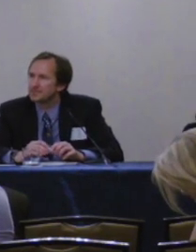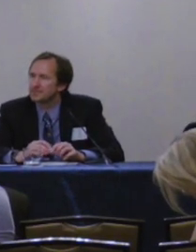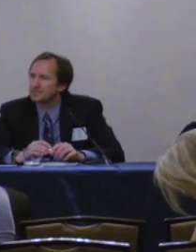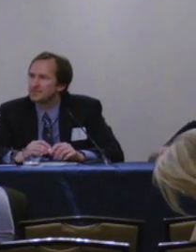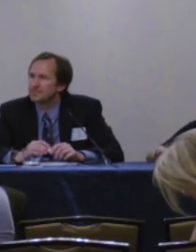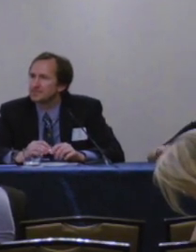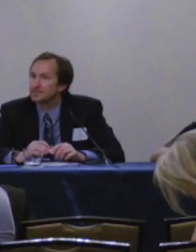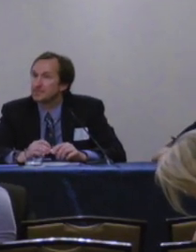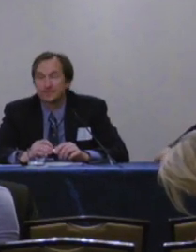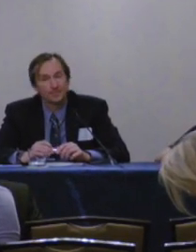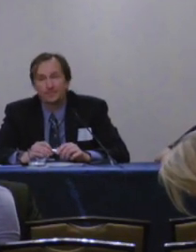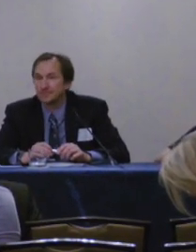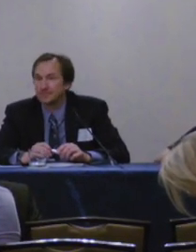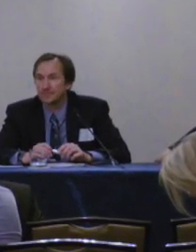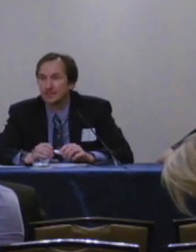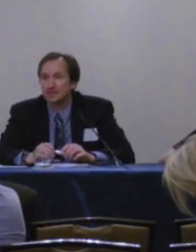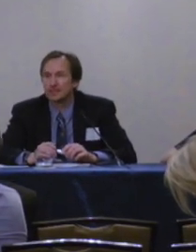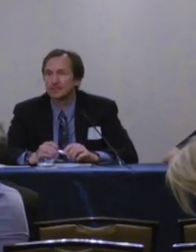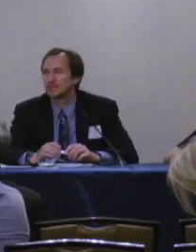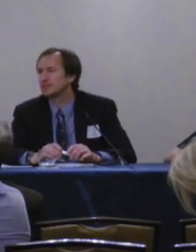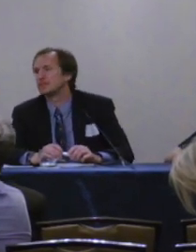disciplines?